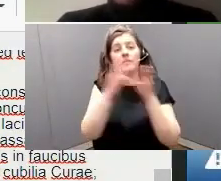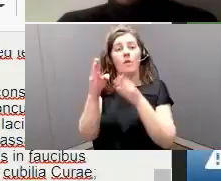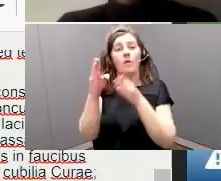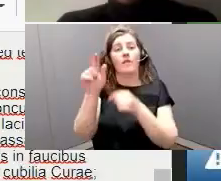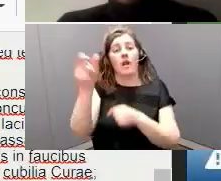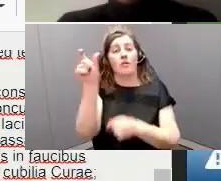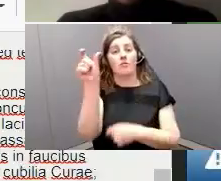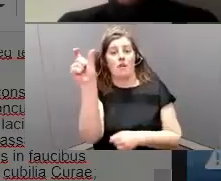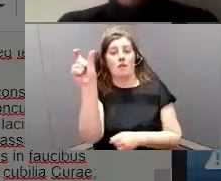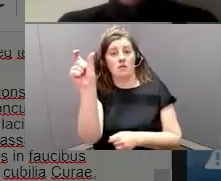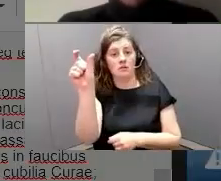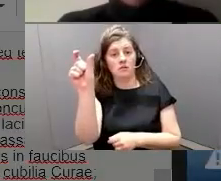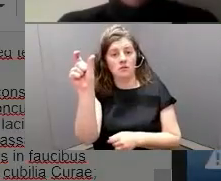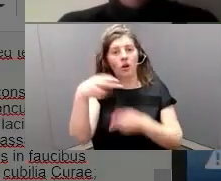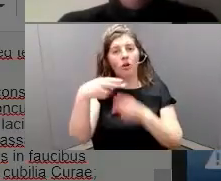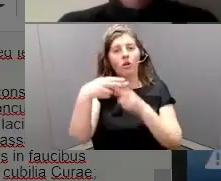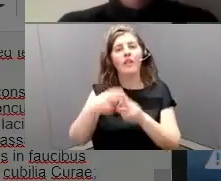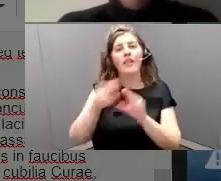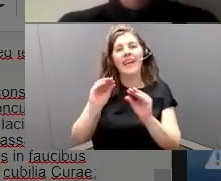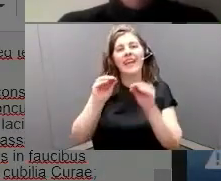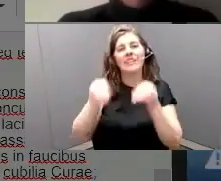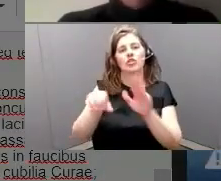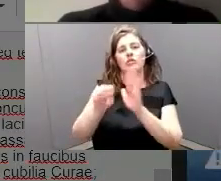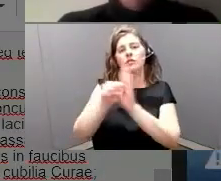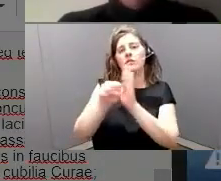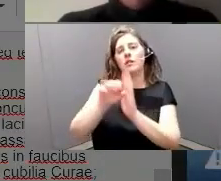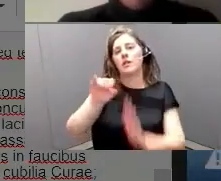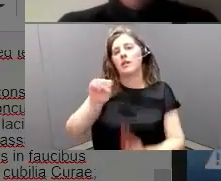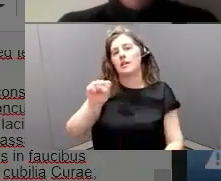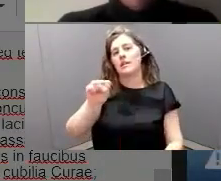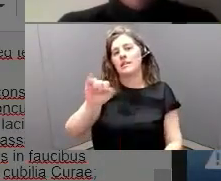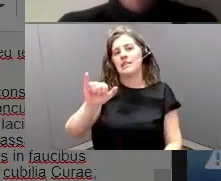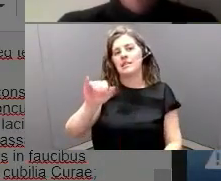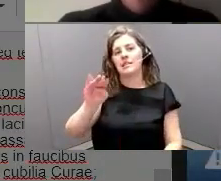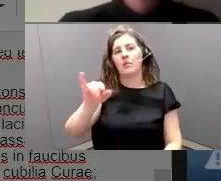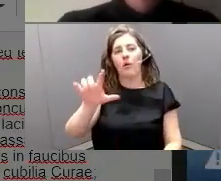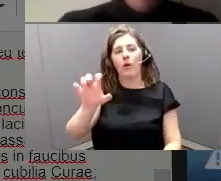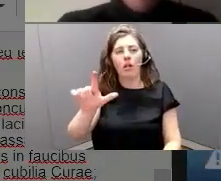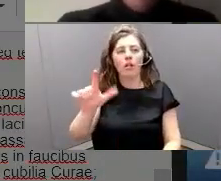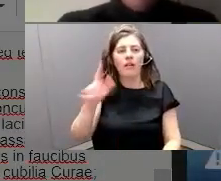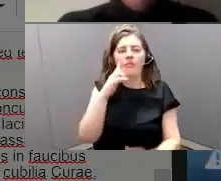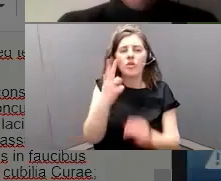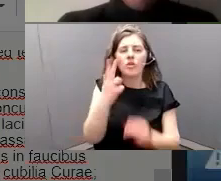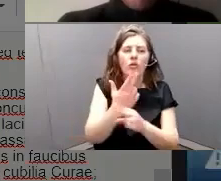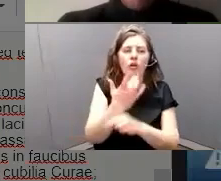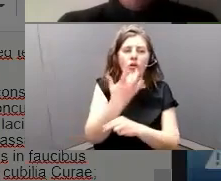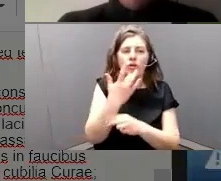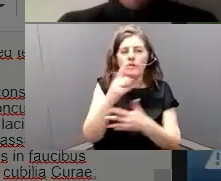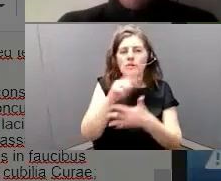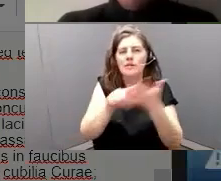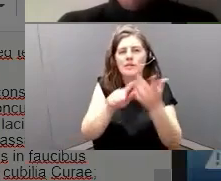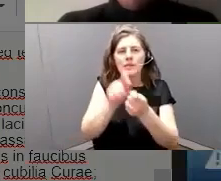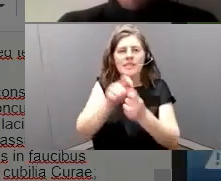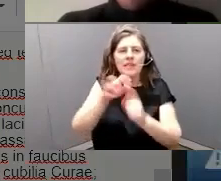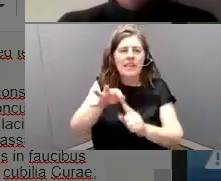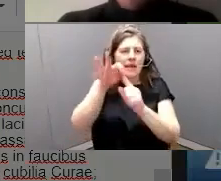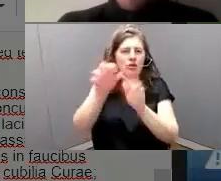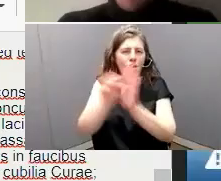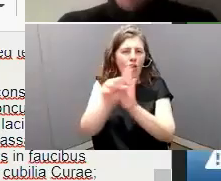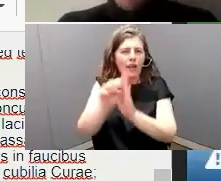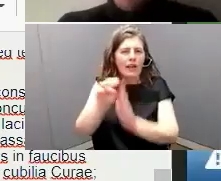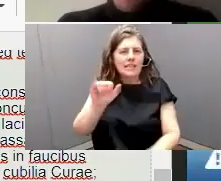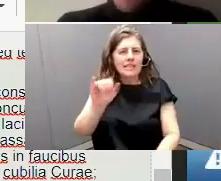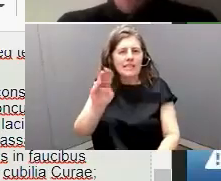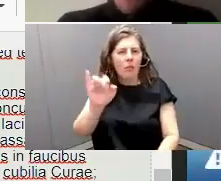button here called insert symbol if you want to insert a couple of UTF-8 special symbols if you'd